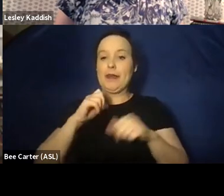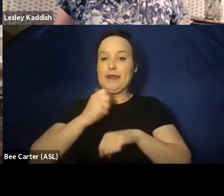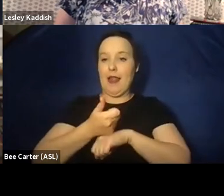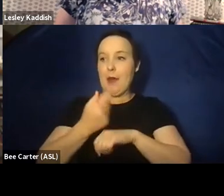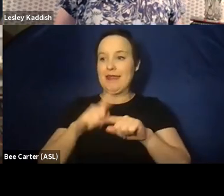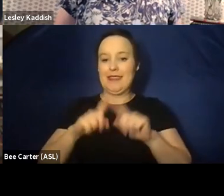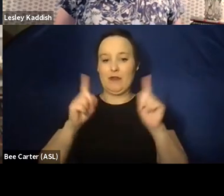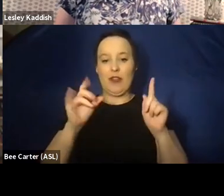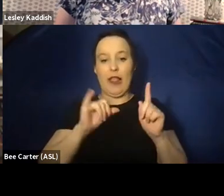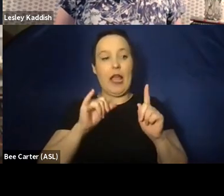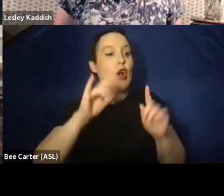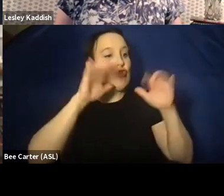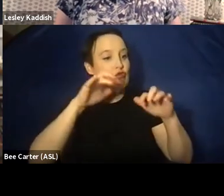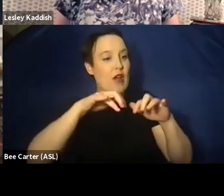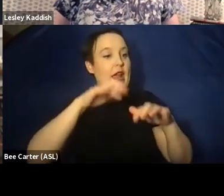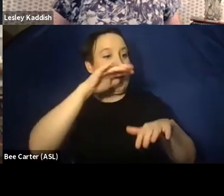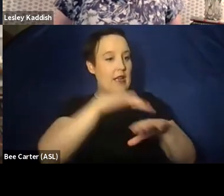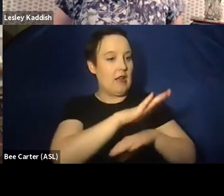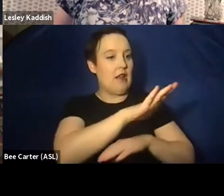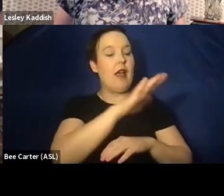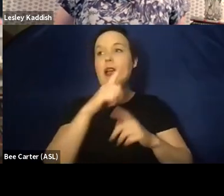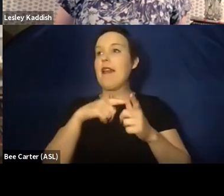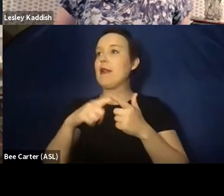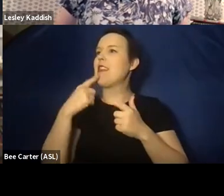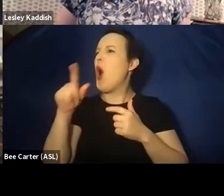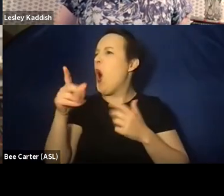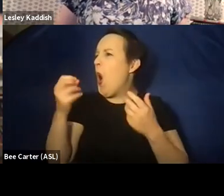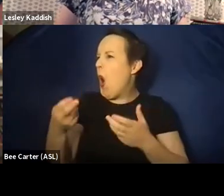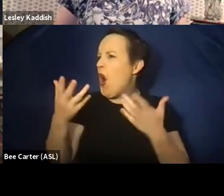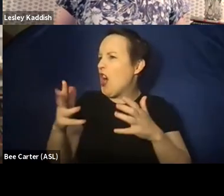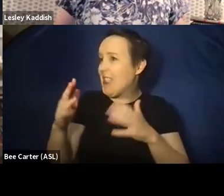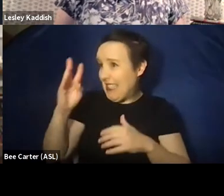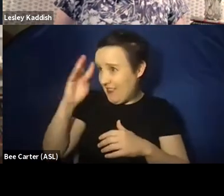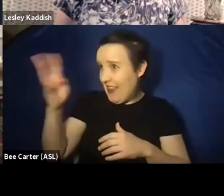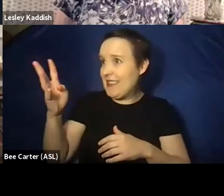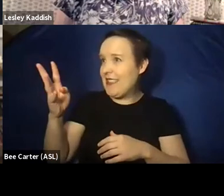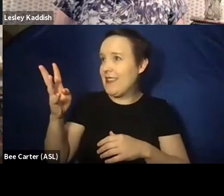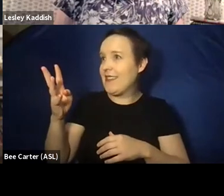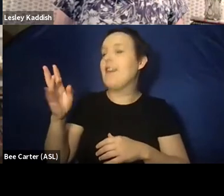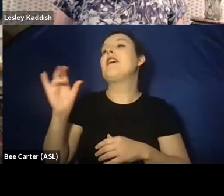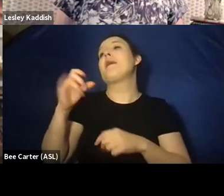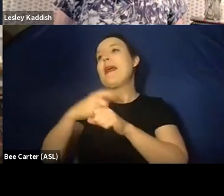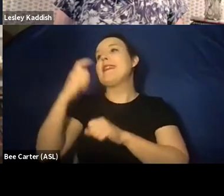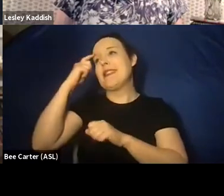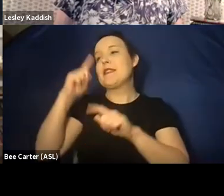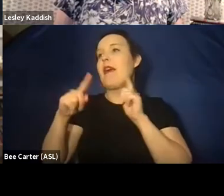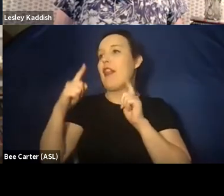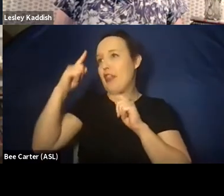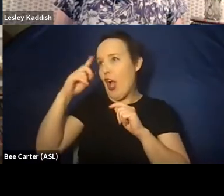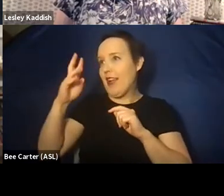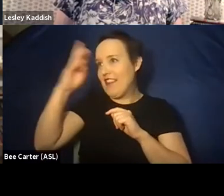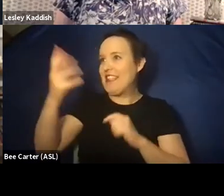quite a bit older. Oh, you mean this is already invented? Well, that does make sense, but you thought you invented it yourself to have the